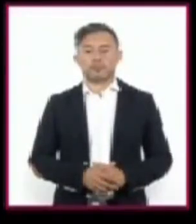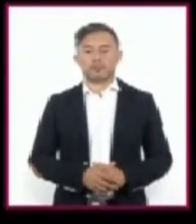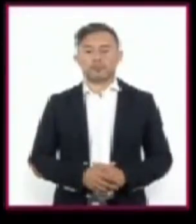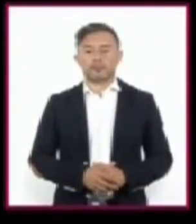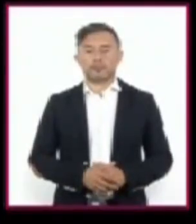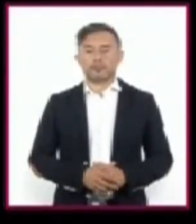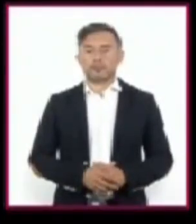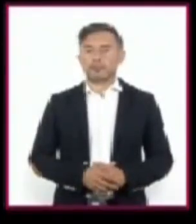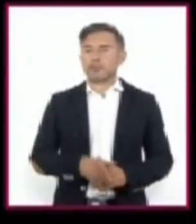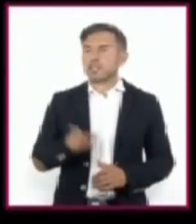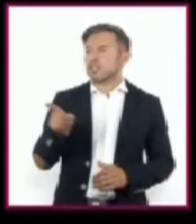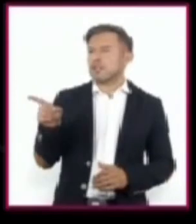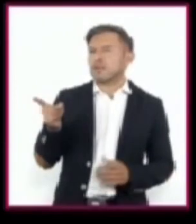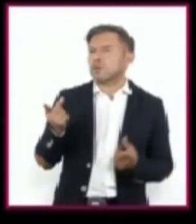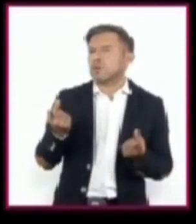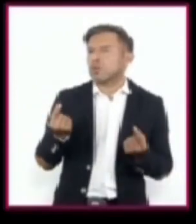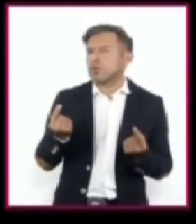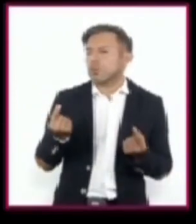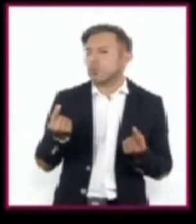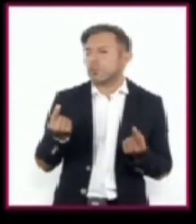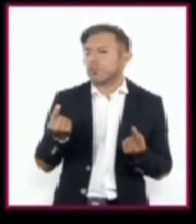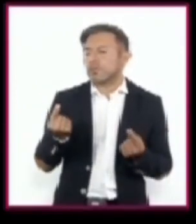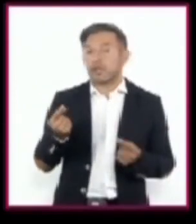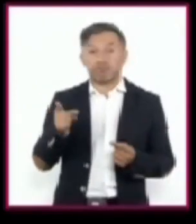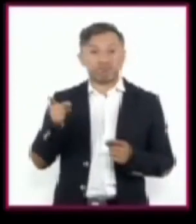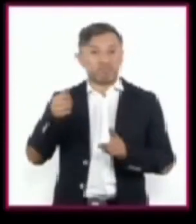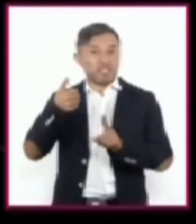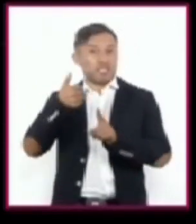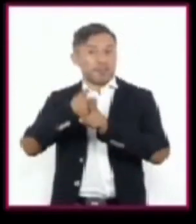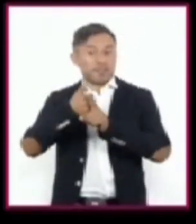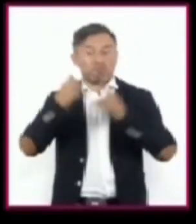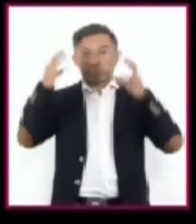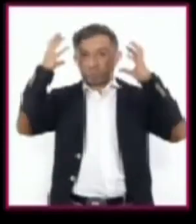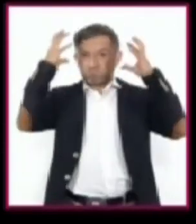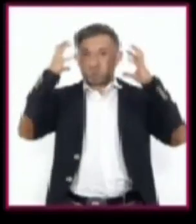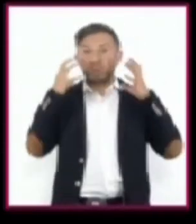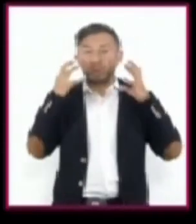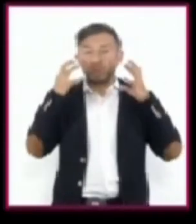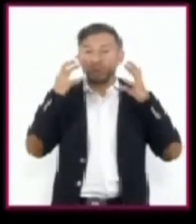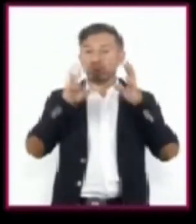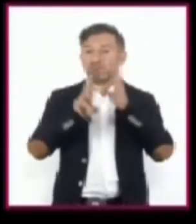What does he do? He's an astronaut.